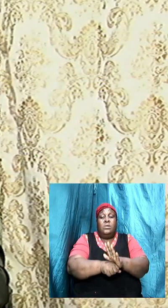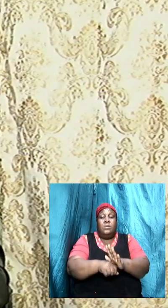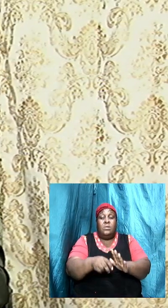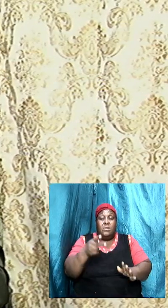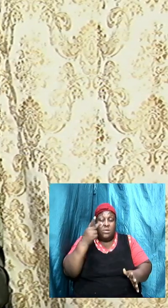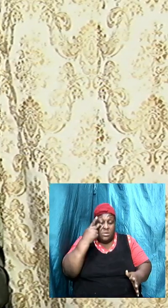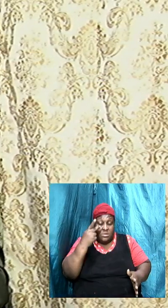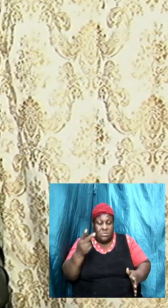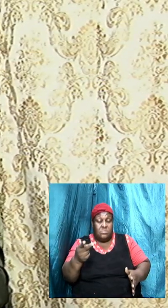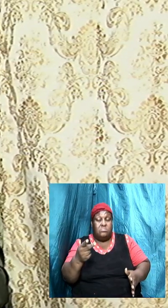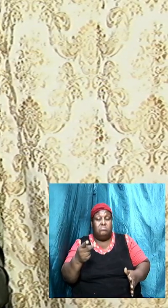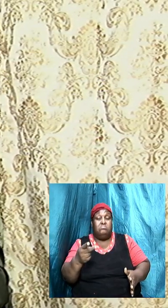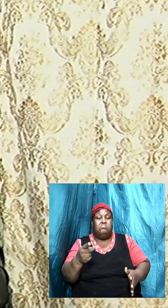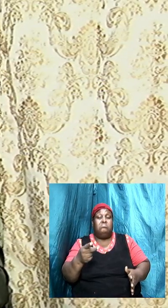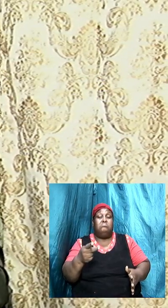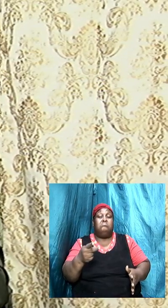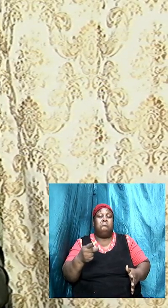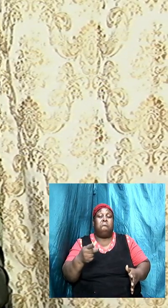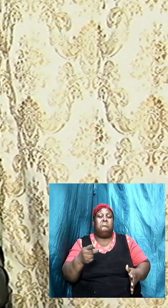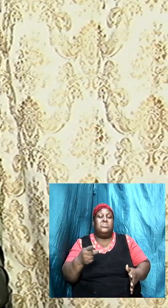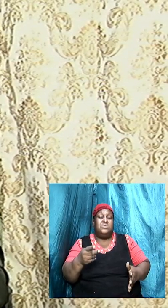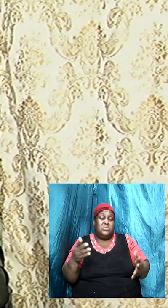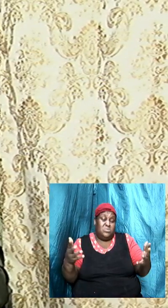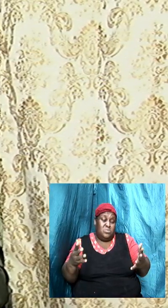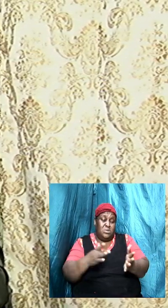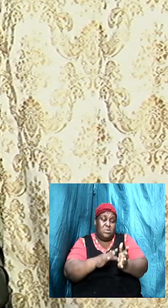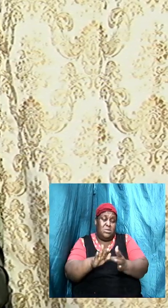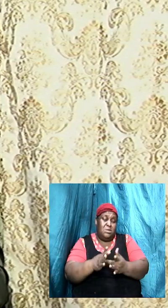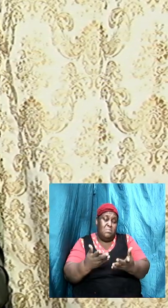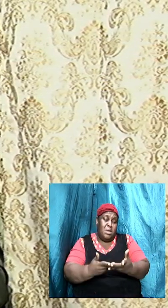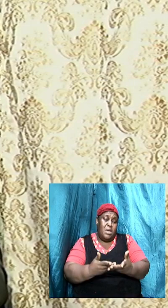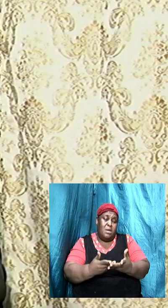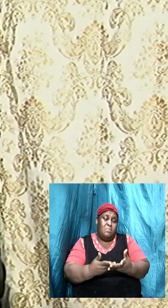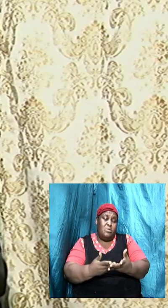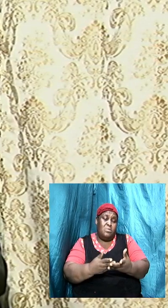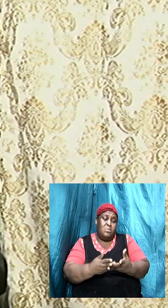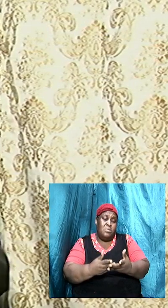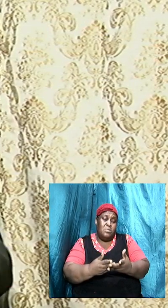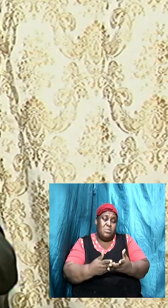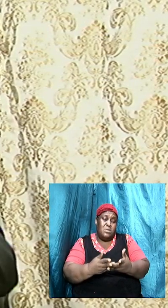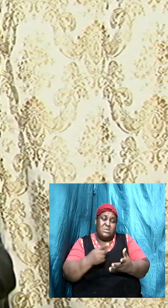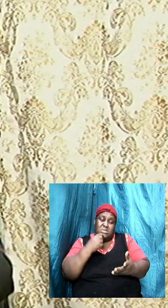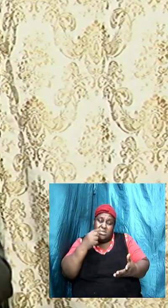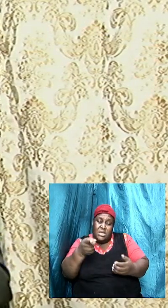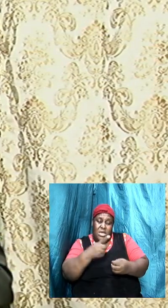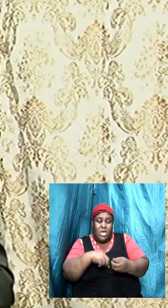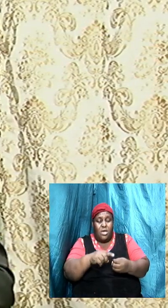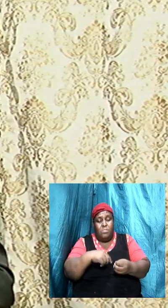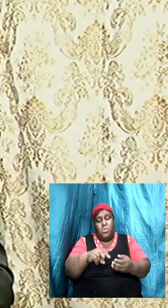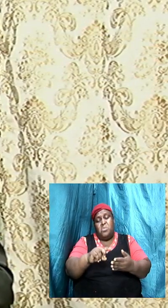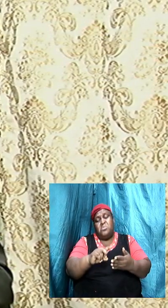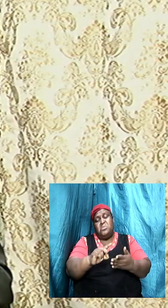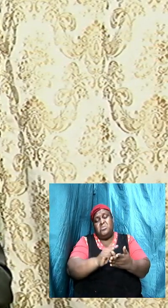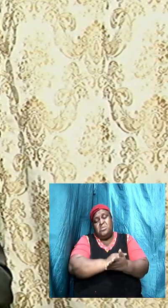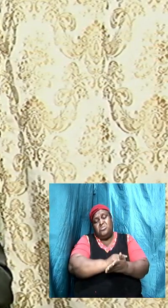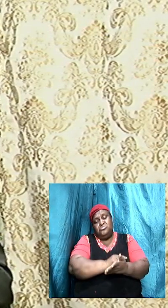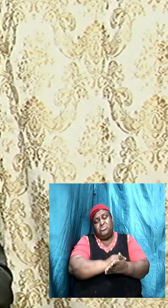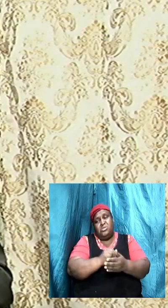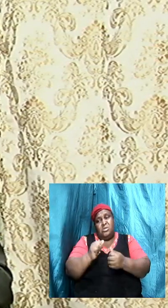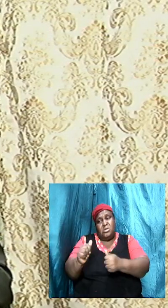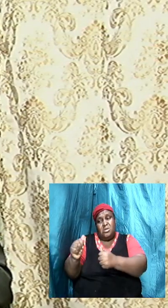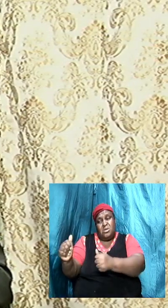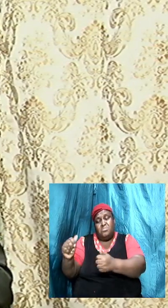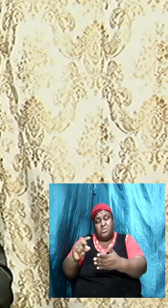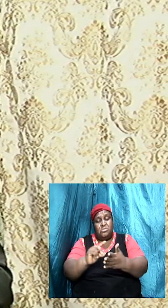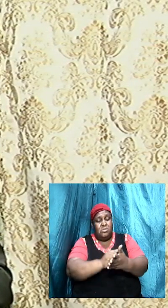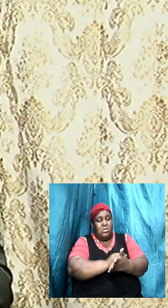you know, what the Bible really have to say about doctrine. You know, we want to look at the apostles' doctrine, and we want to look at some of